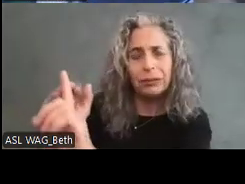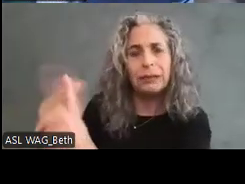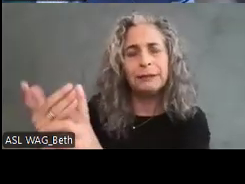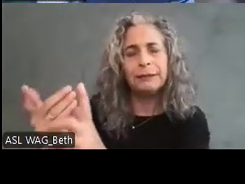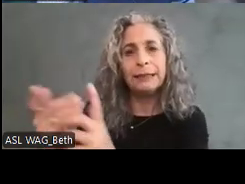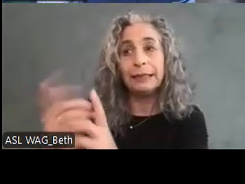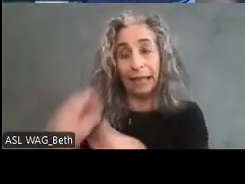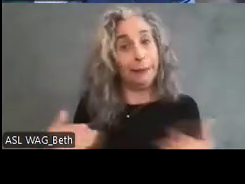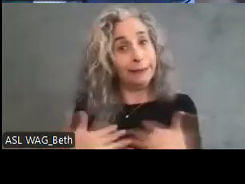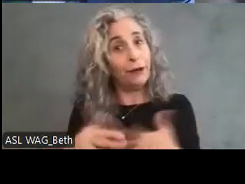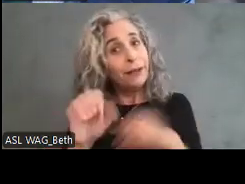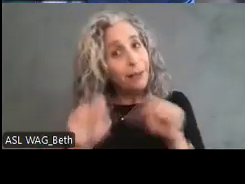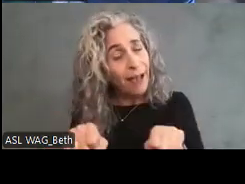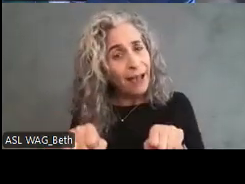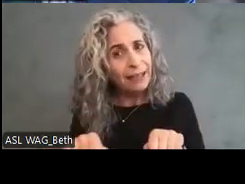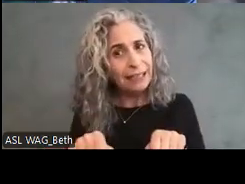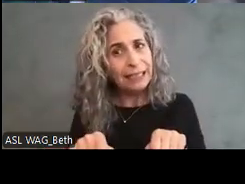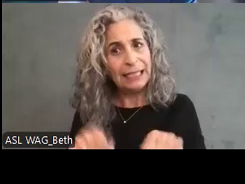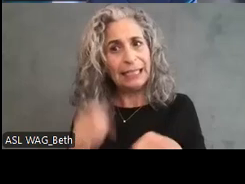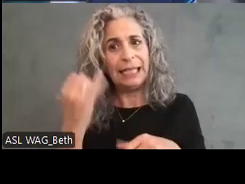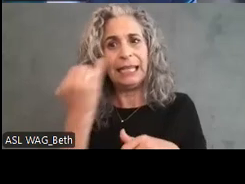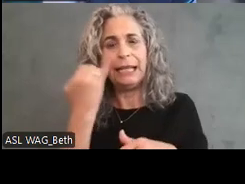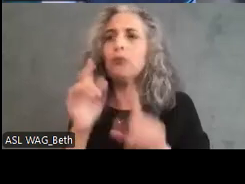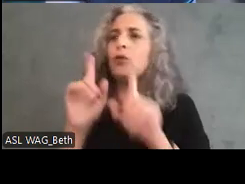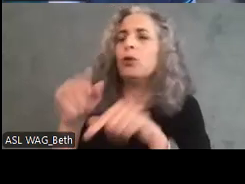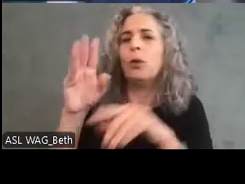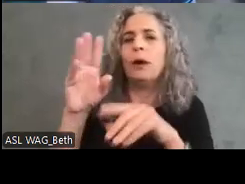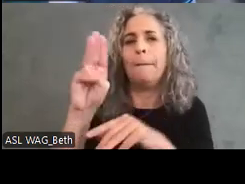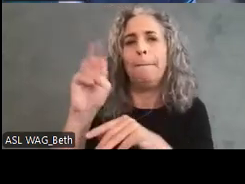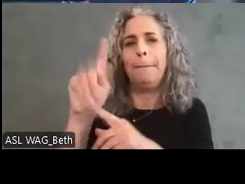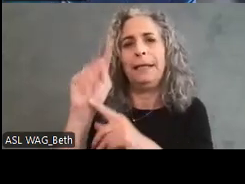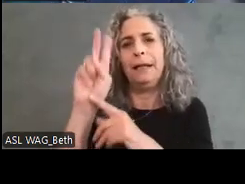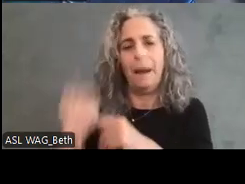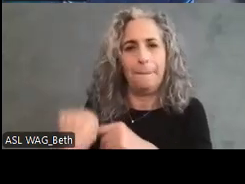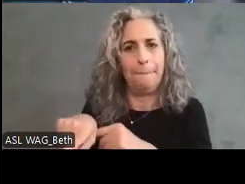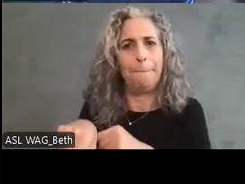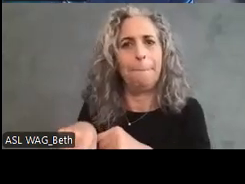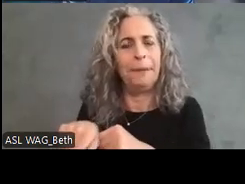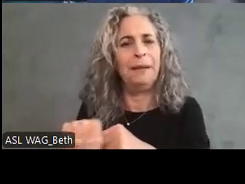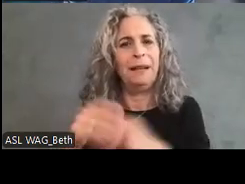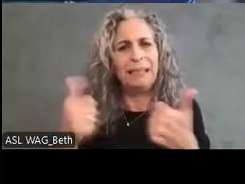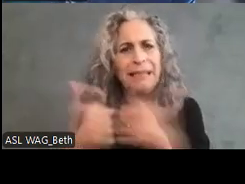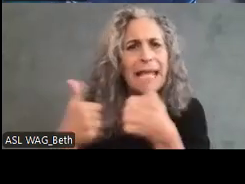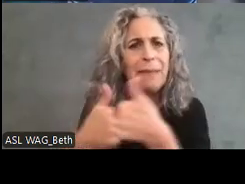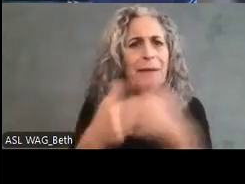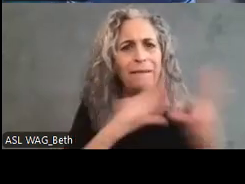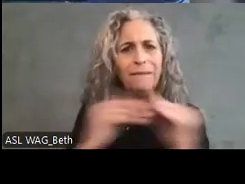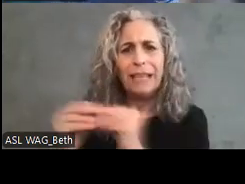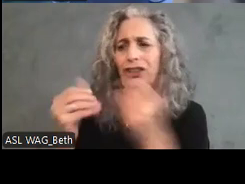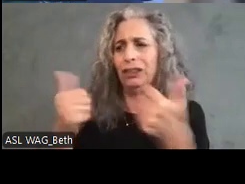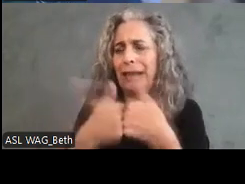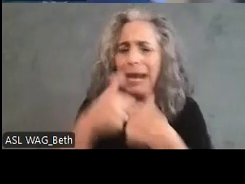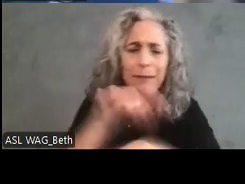scary. If you're attending meetups as well, there are lots of gaming conventions around. There are lots of meetups and game nights and